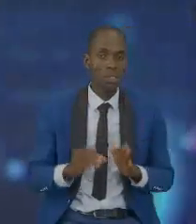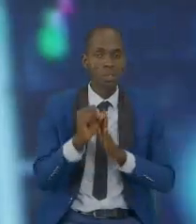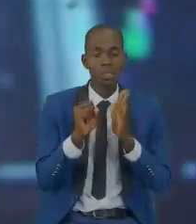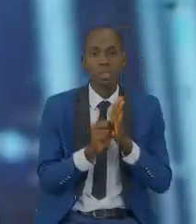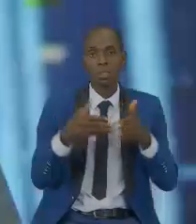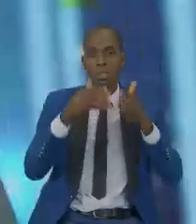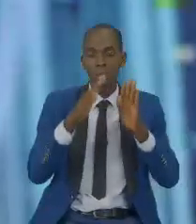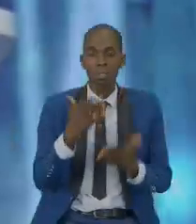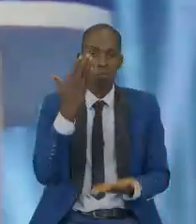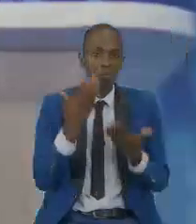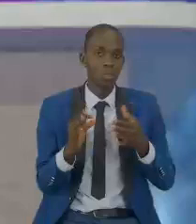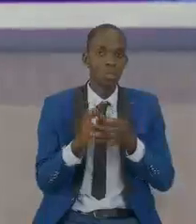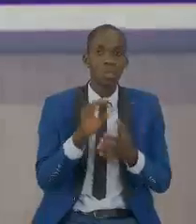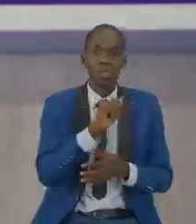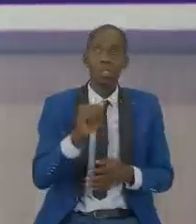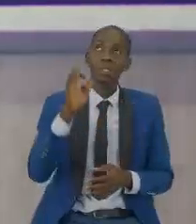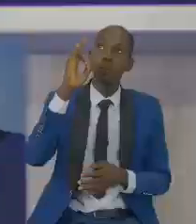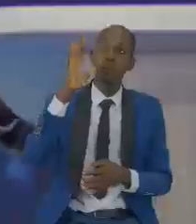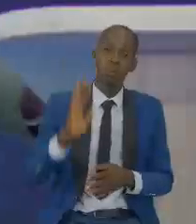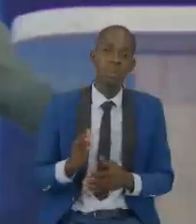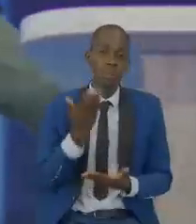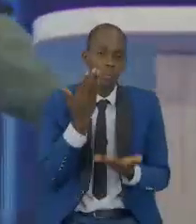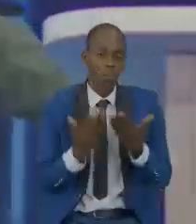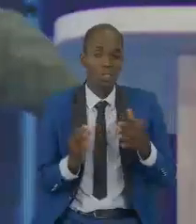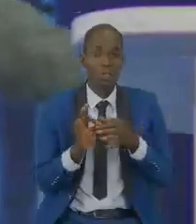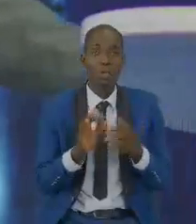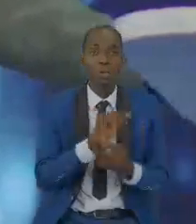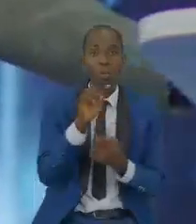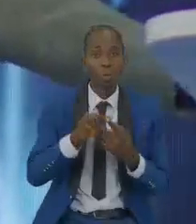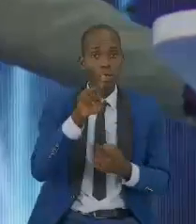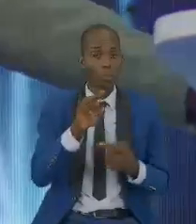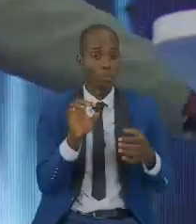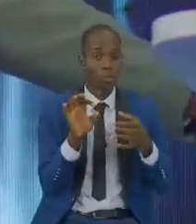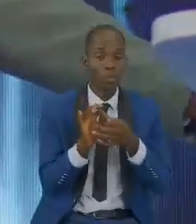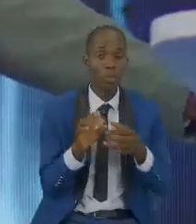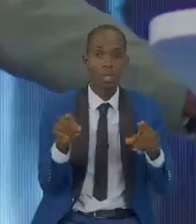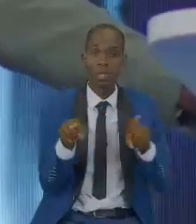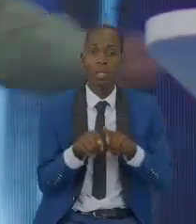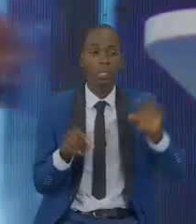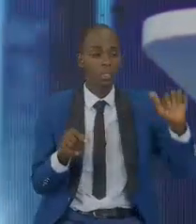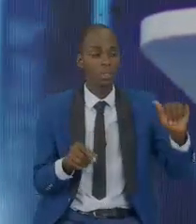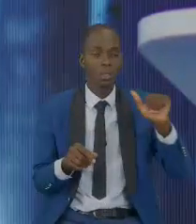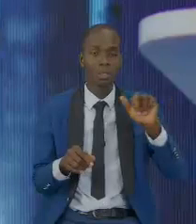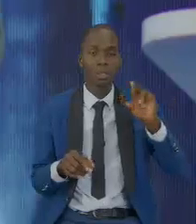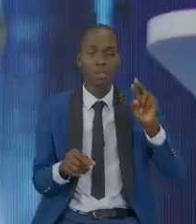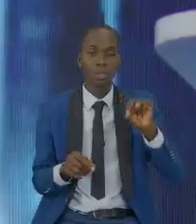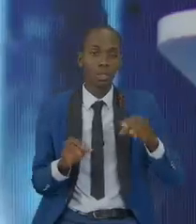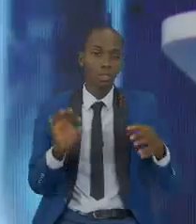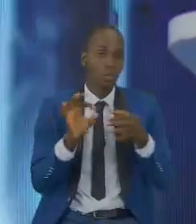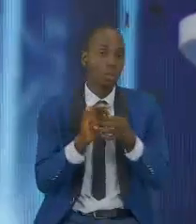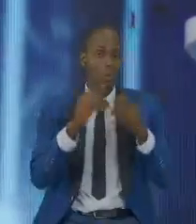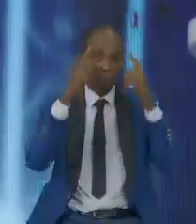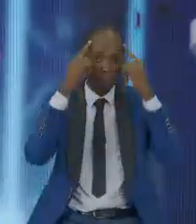A minister may join. When you join, as Aaron joined Moses, the